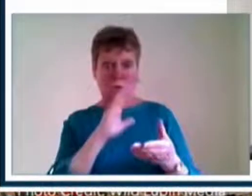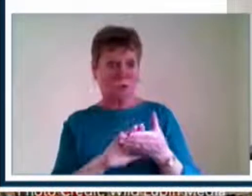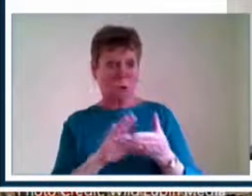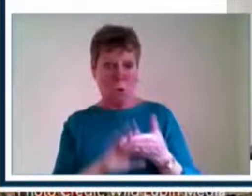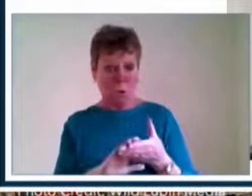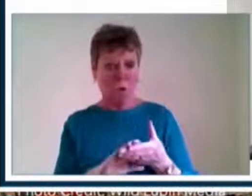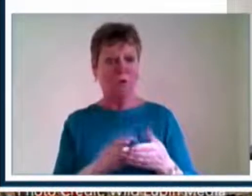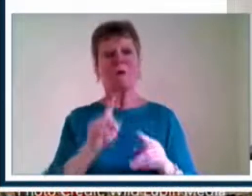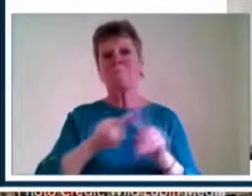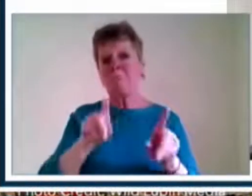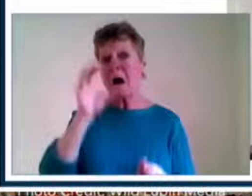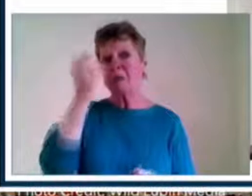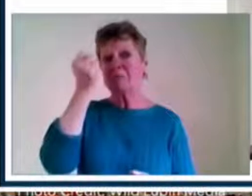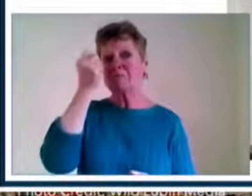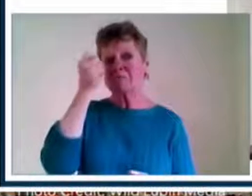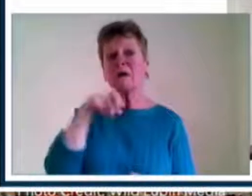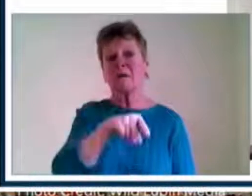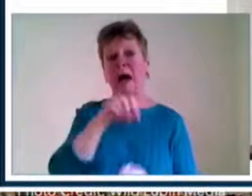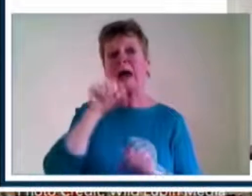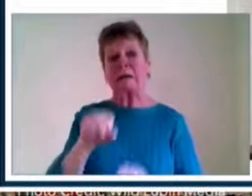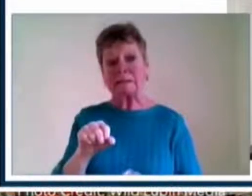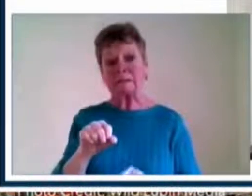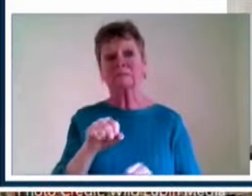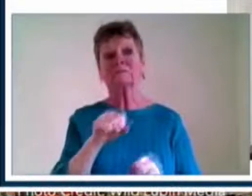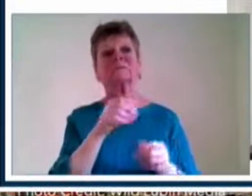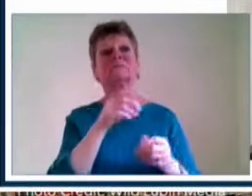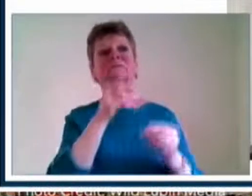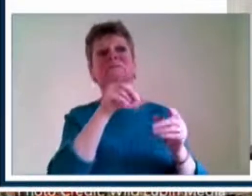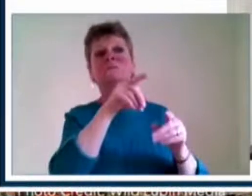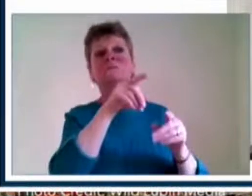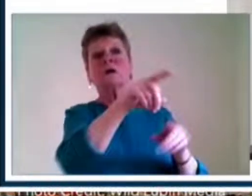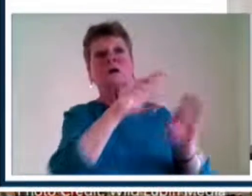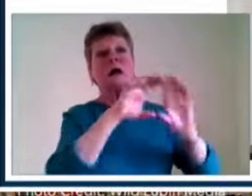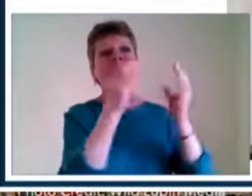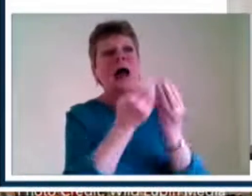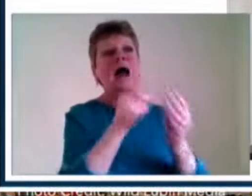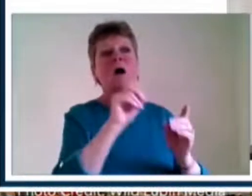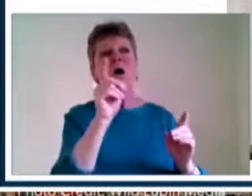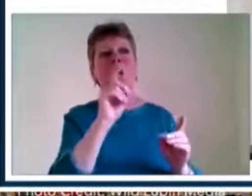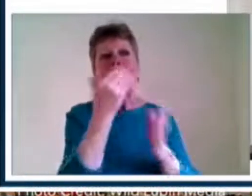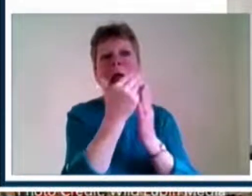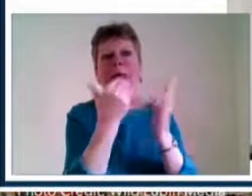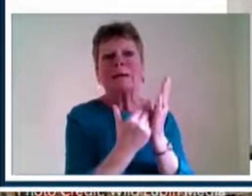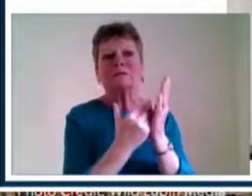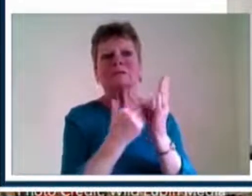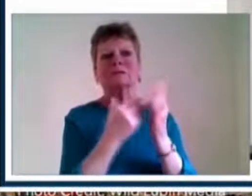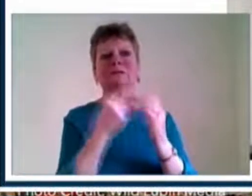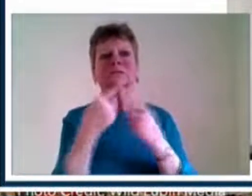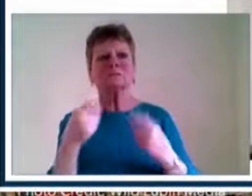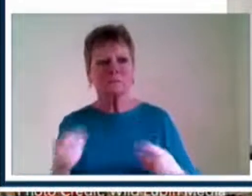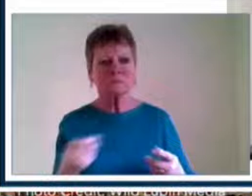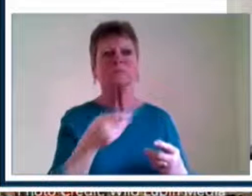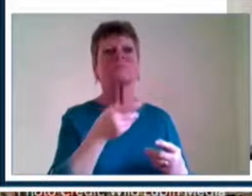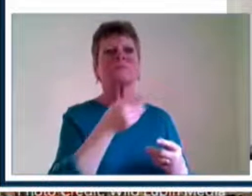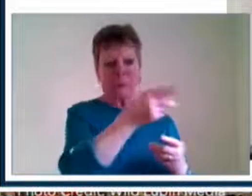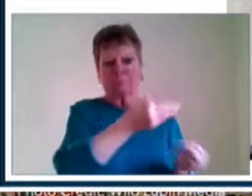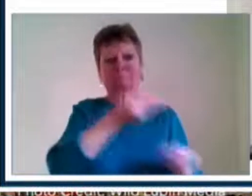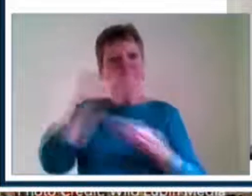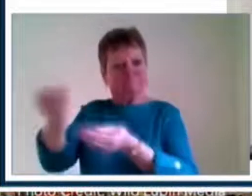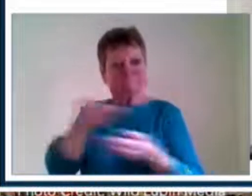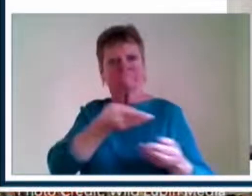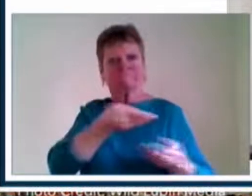to receive the lessons of their class and hopefully not fall as far behind as they might